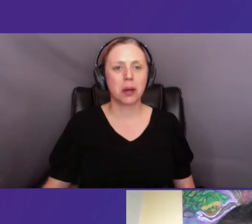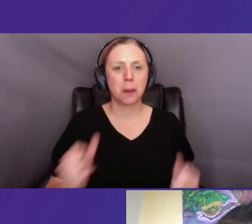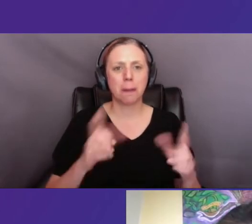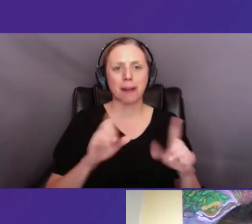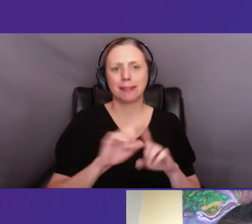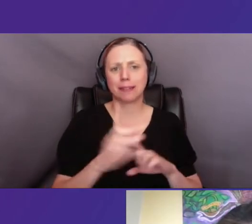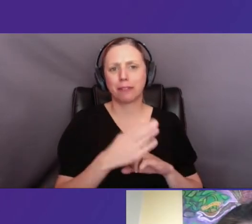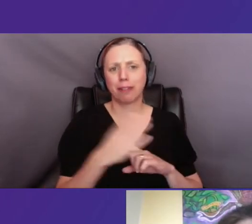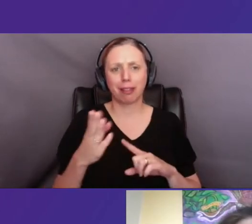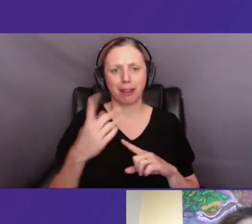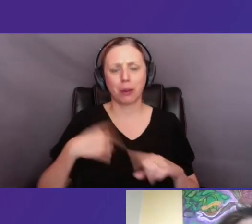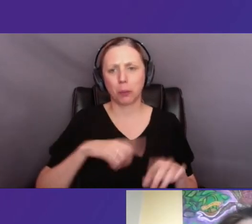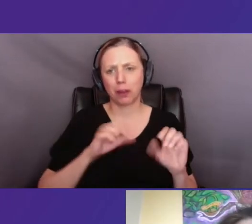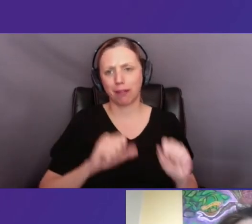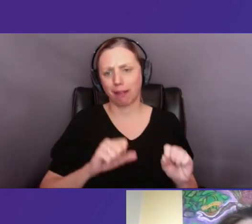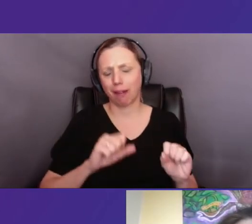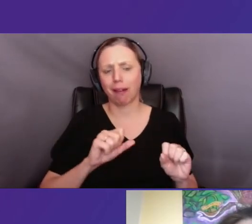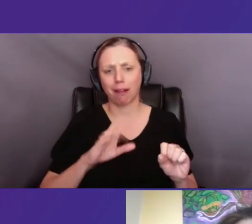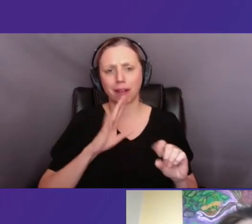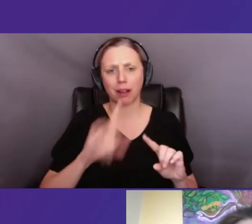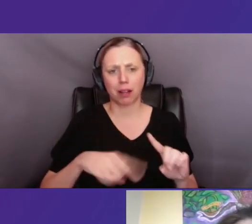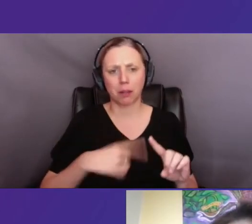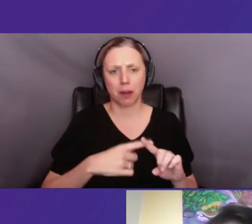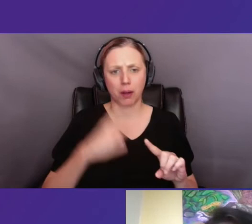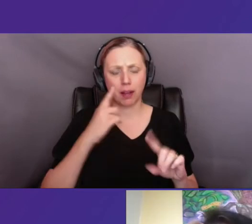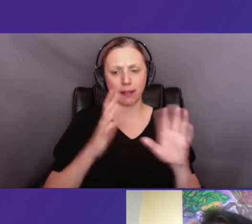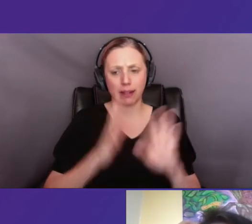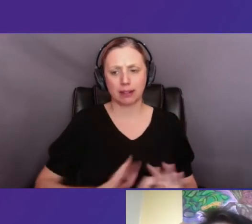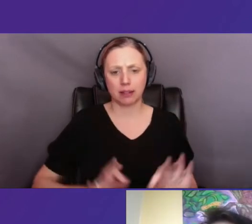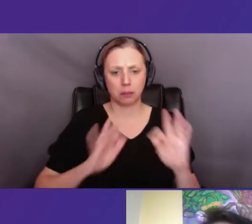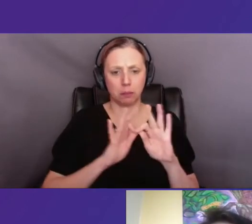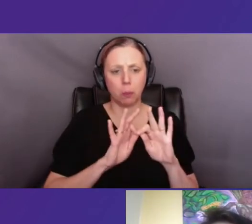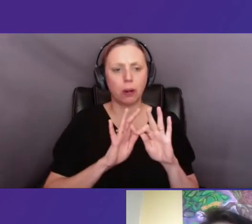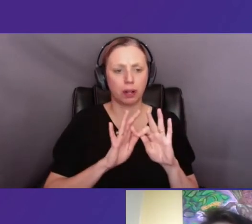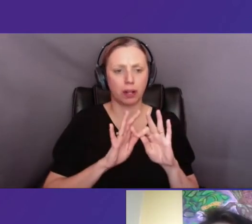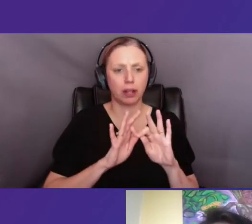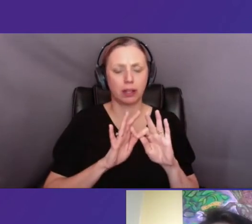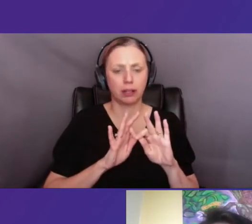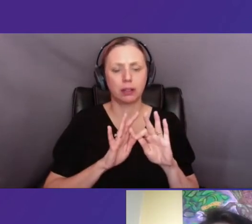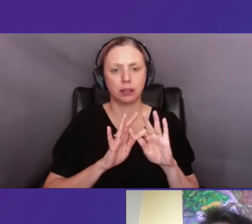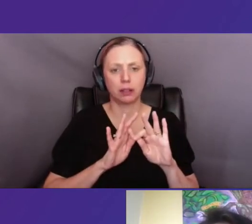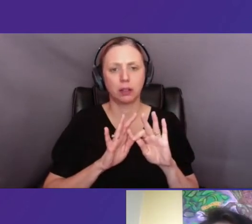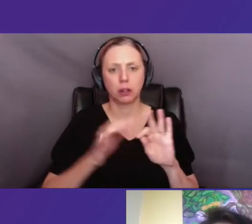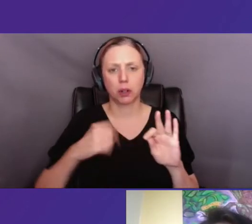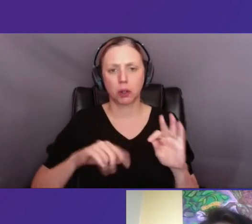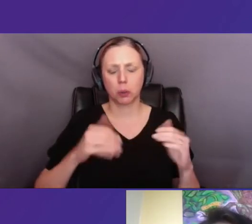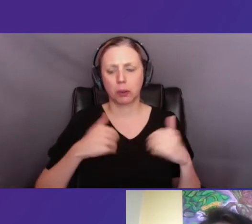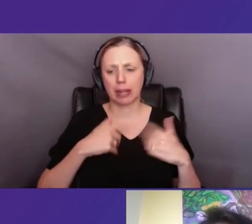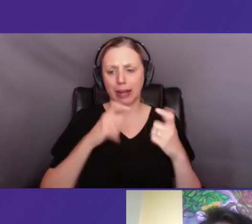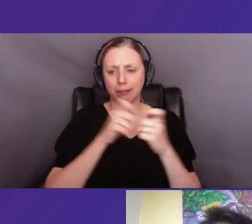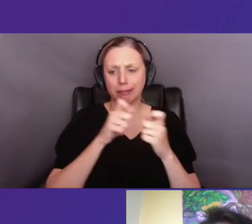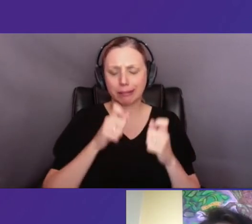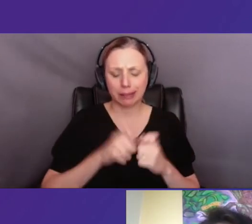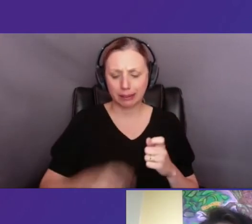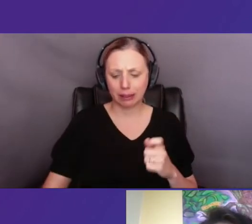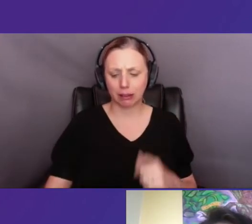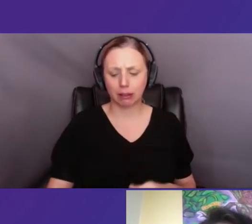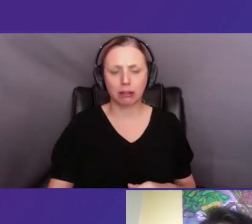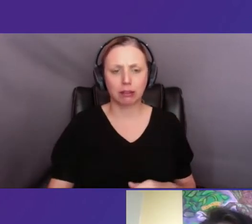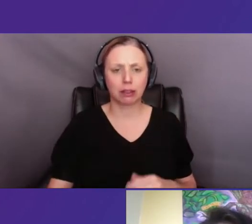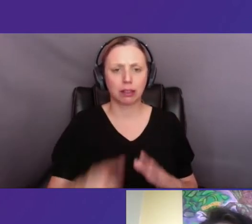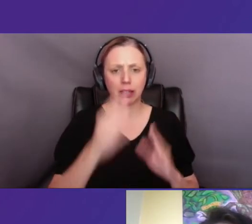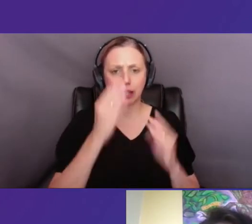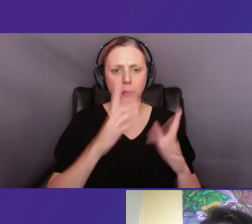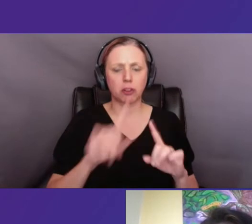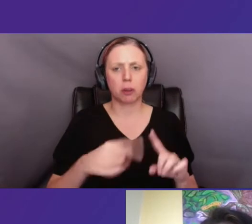can talk about, and I think it's important that we really probably spend detailed information on maybe one or two